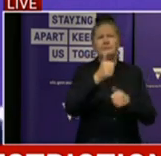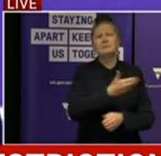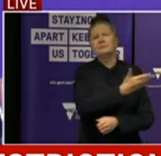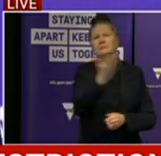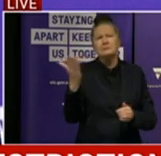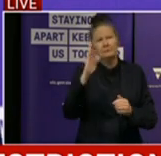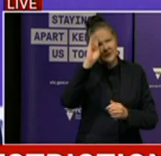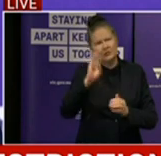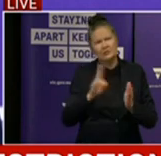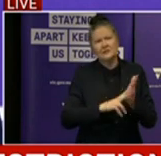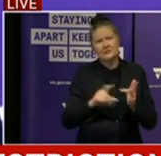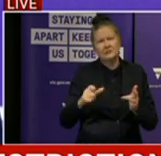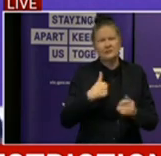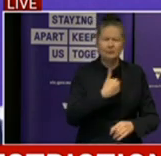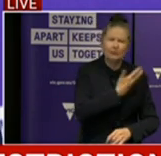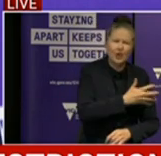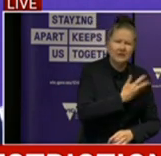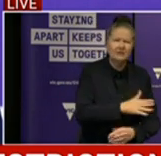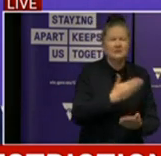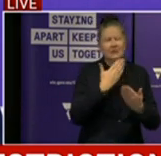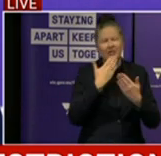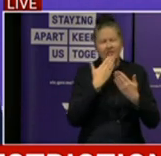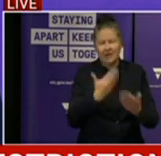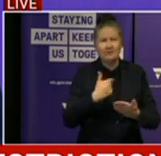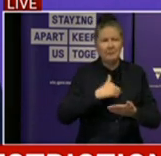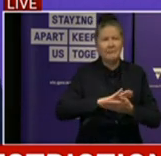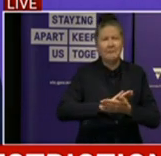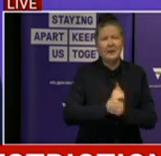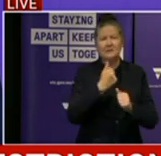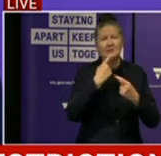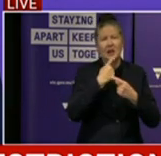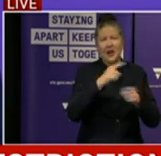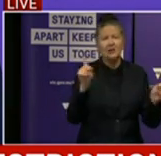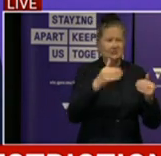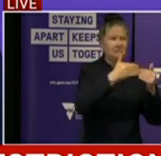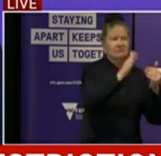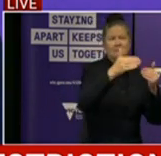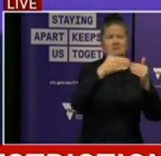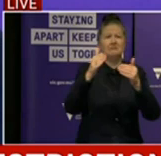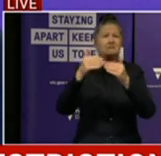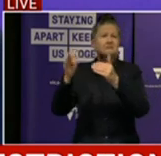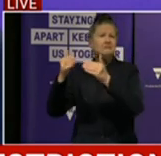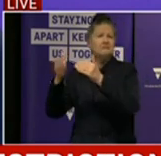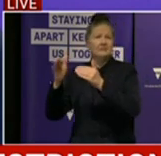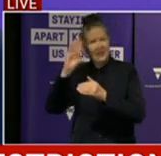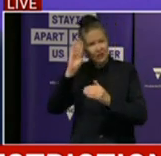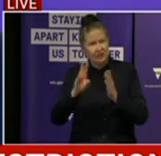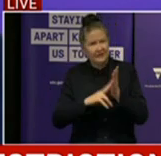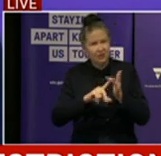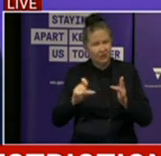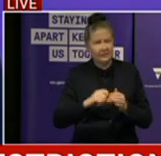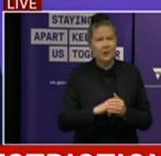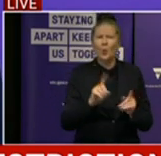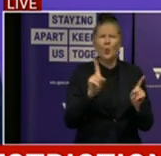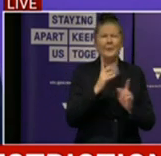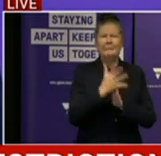proud of you, I am grateful to you, and I'm so pleased to be able to make these announcements today. To give you a sense of what these changes to the rules will